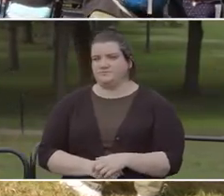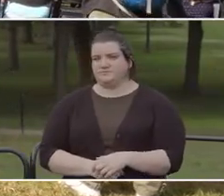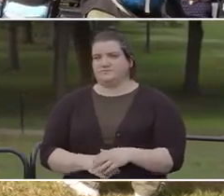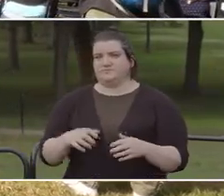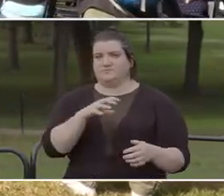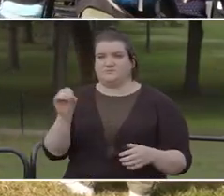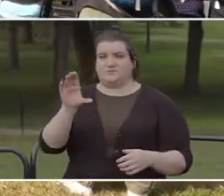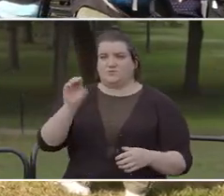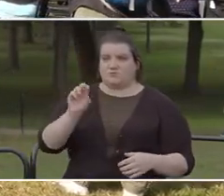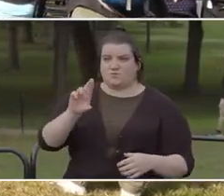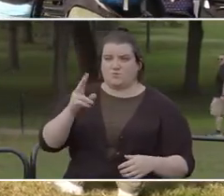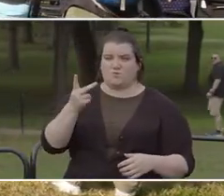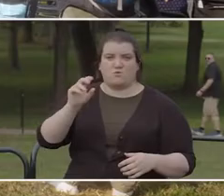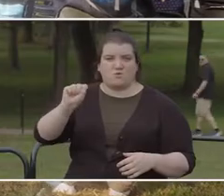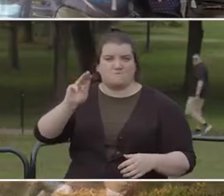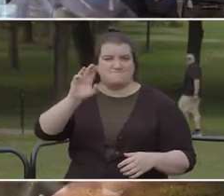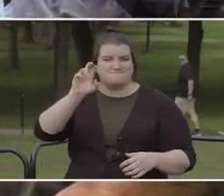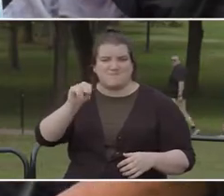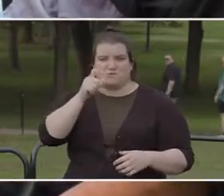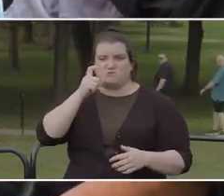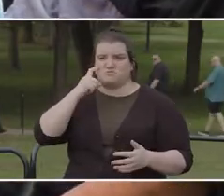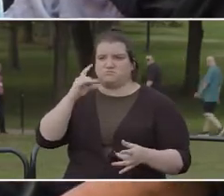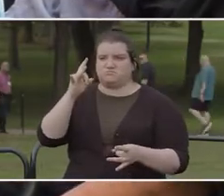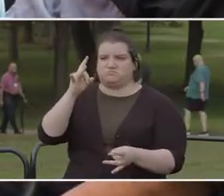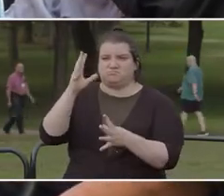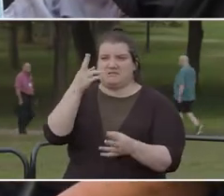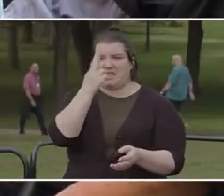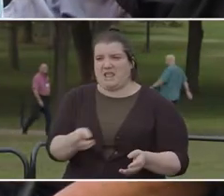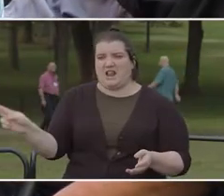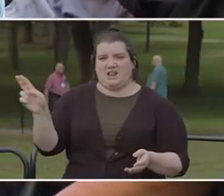corpsmen who witnessed living hell.